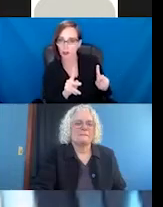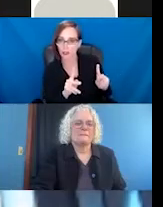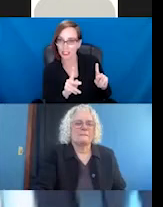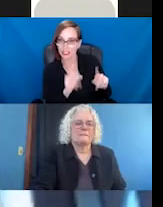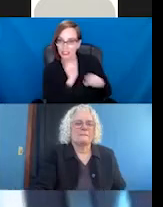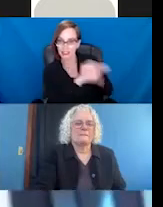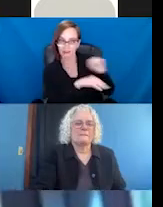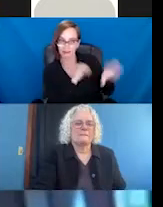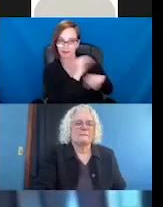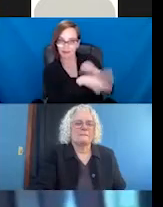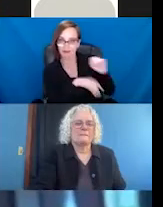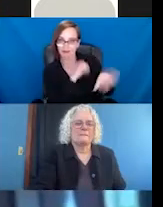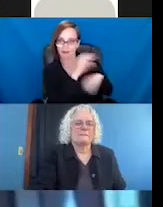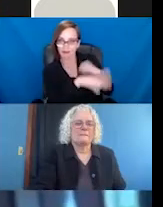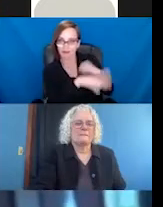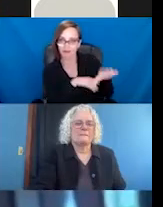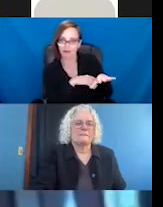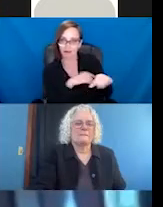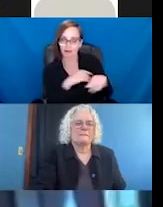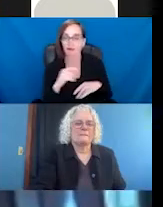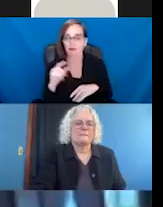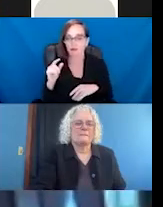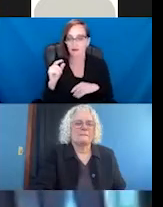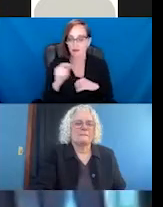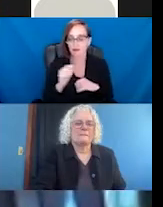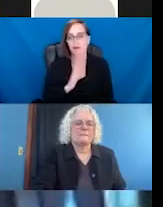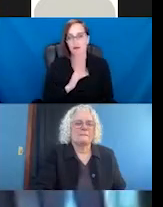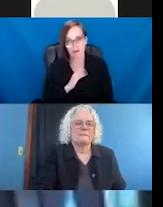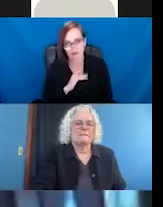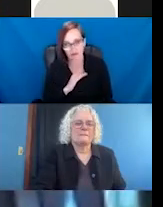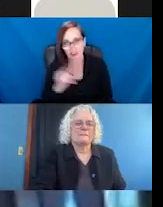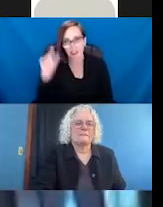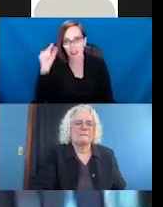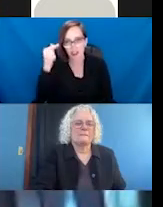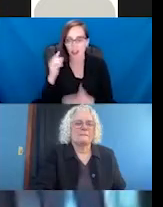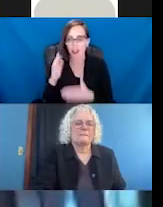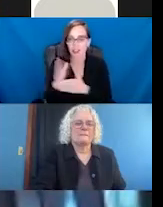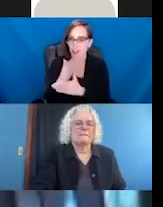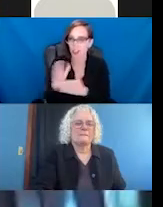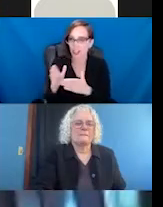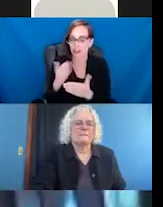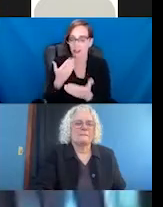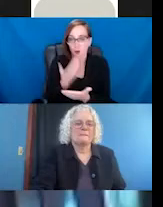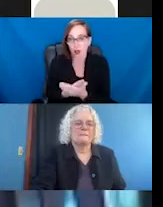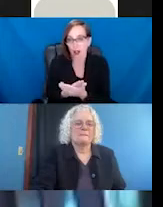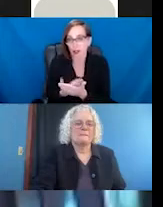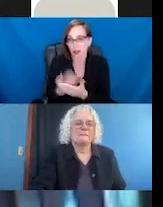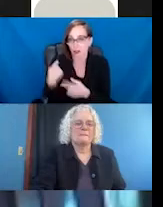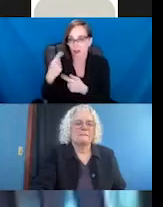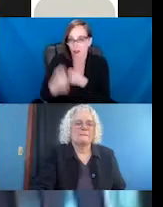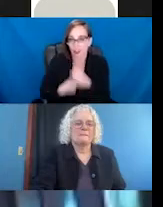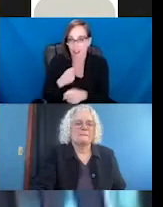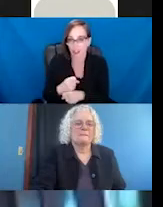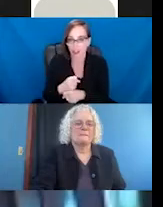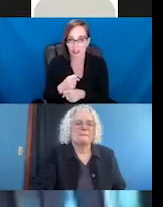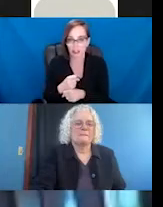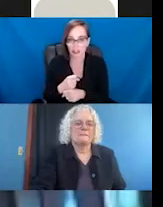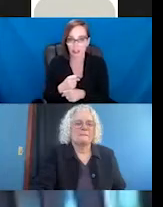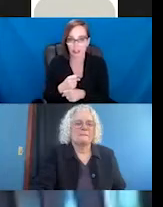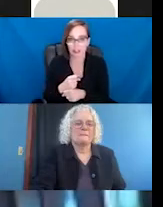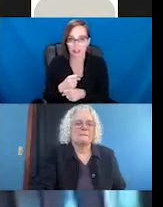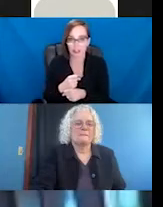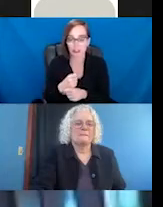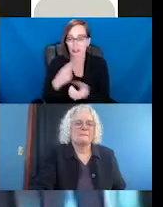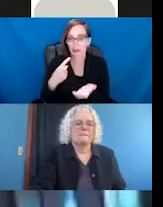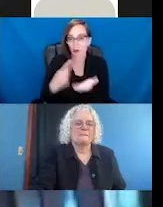through. And Governor Walz has really shared all of that with us over the years. And when we're talking about even ARPA